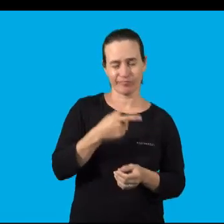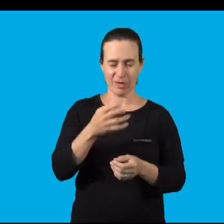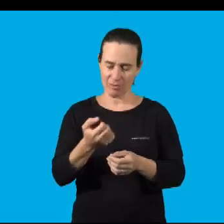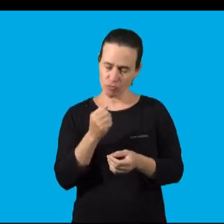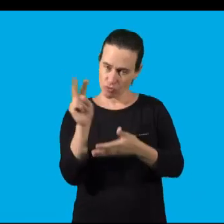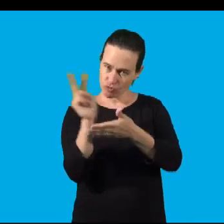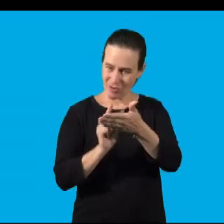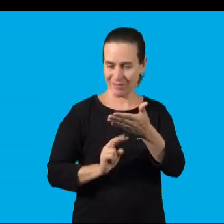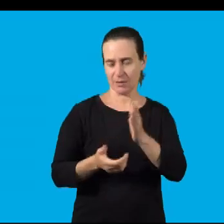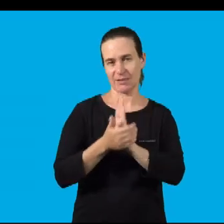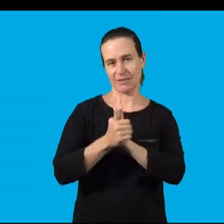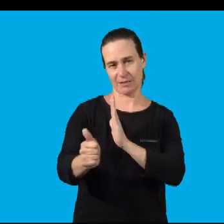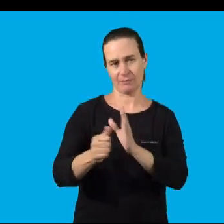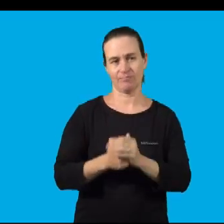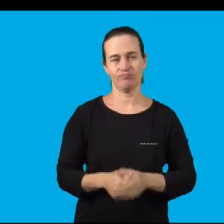Acquiring reading skills,